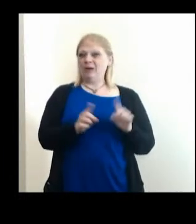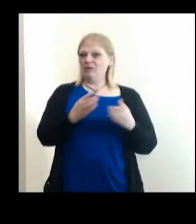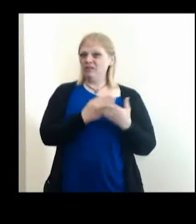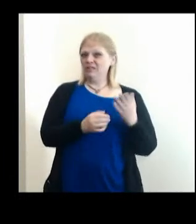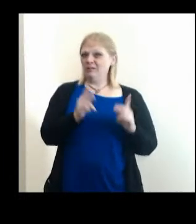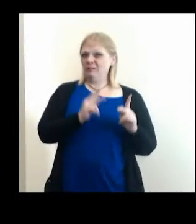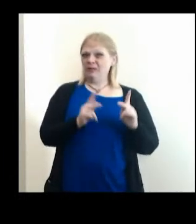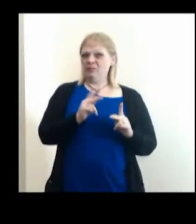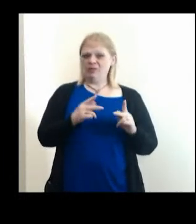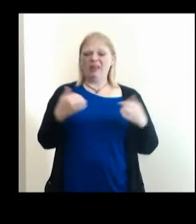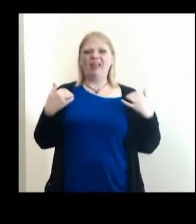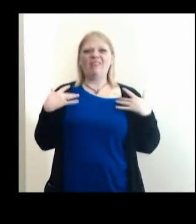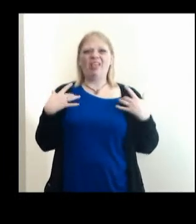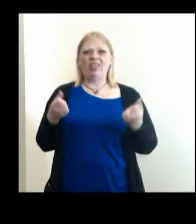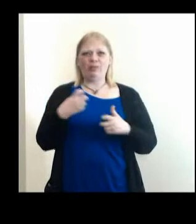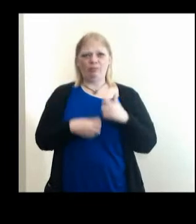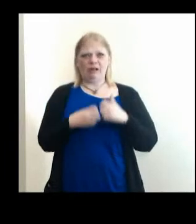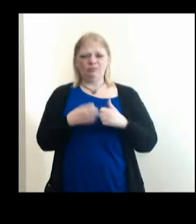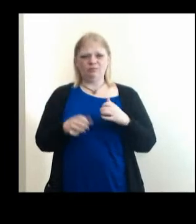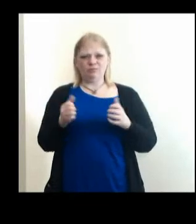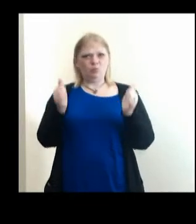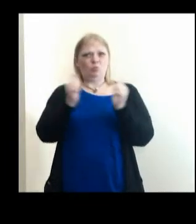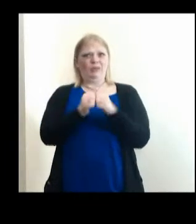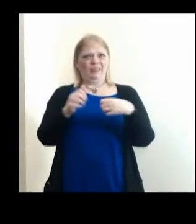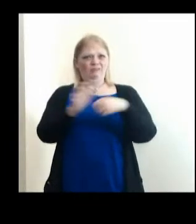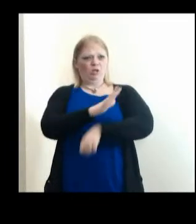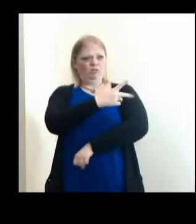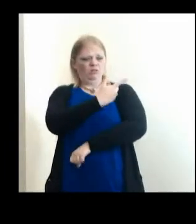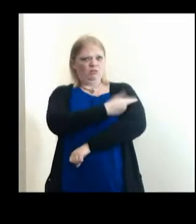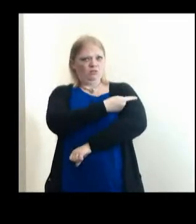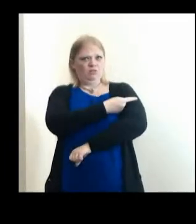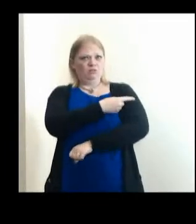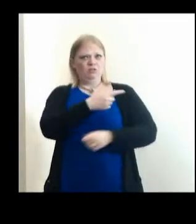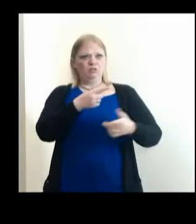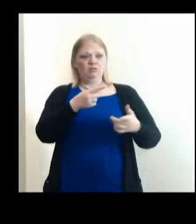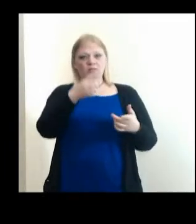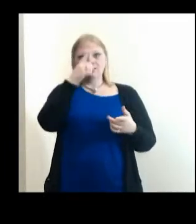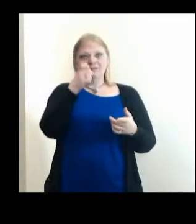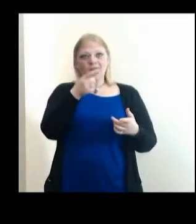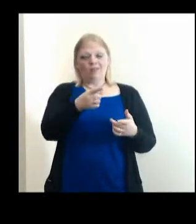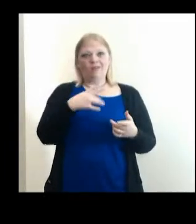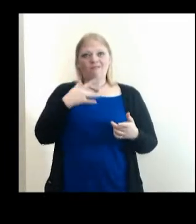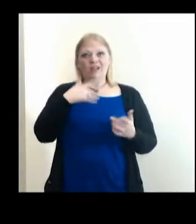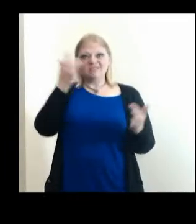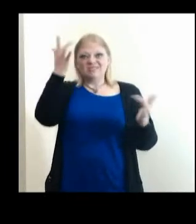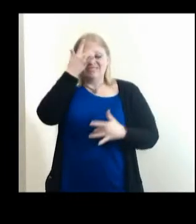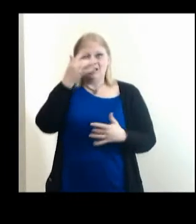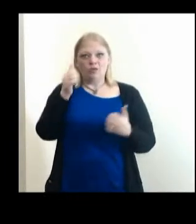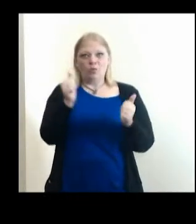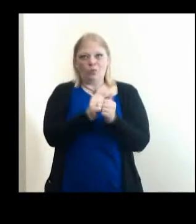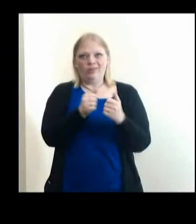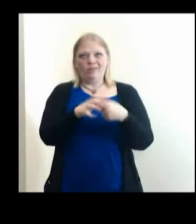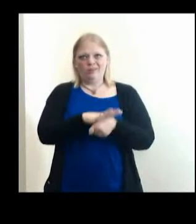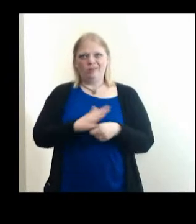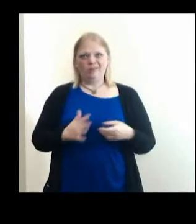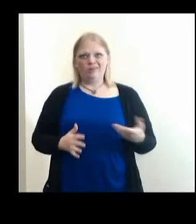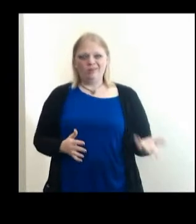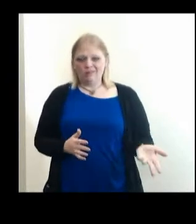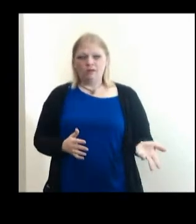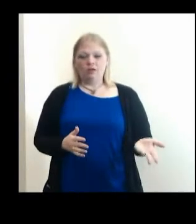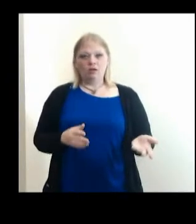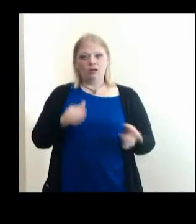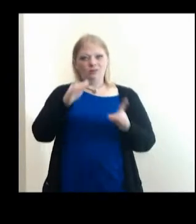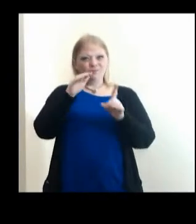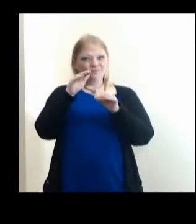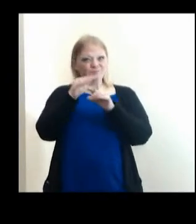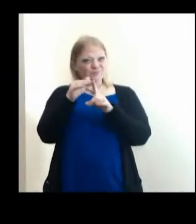are immunocompromised and fully vaccinated were admitted because they were sick with COVID-19 illness. So just want to remind